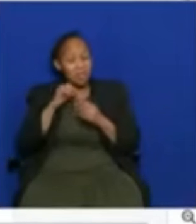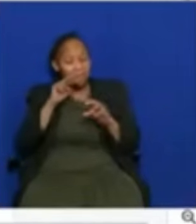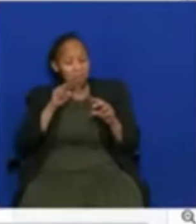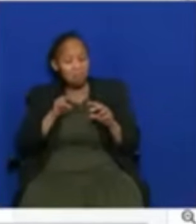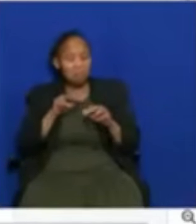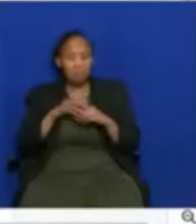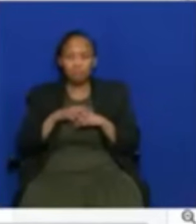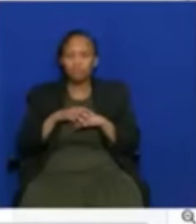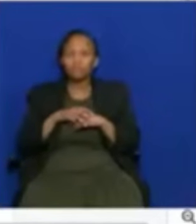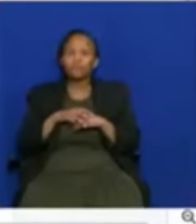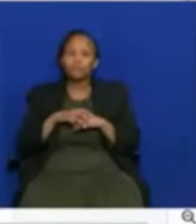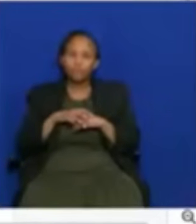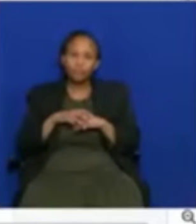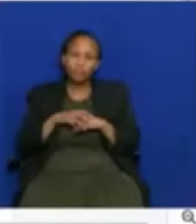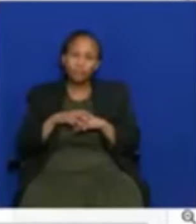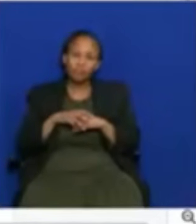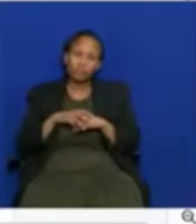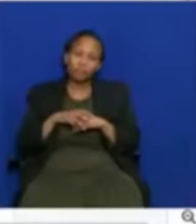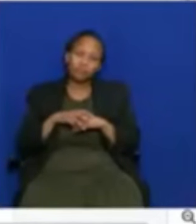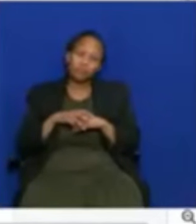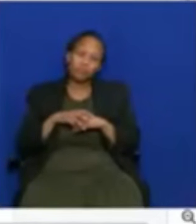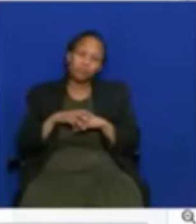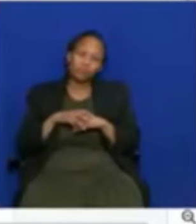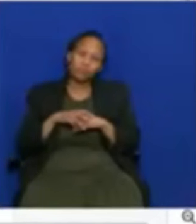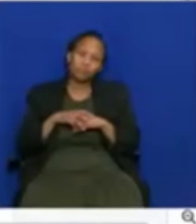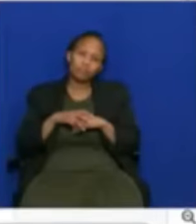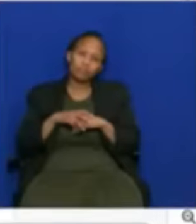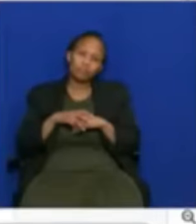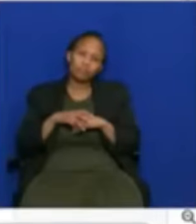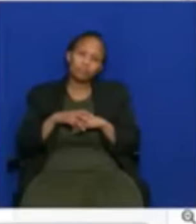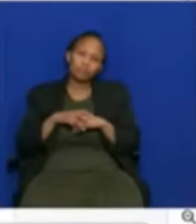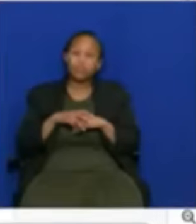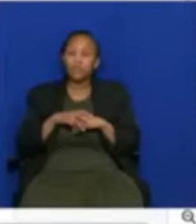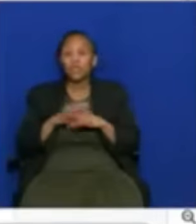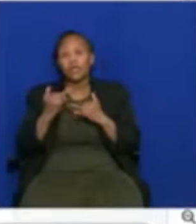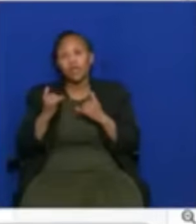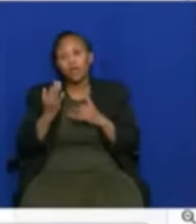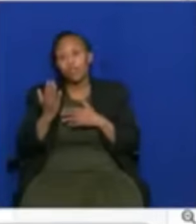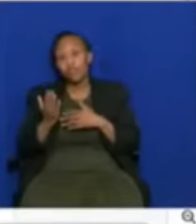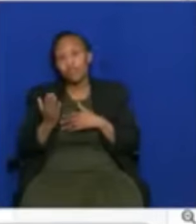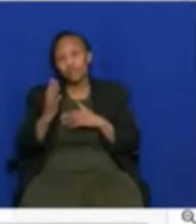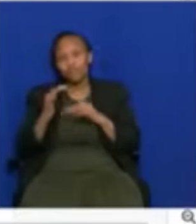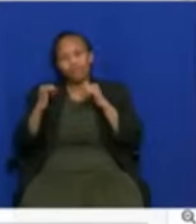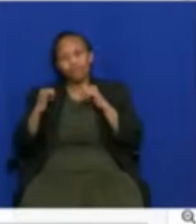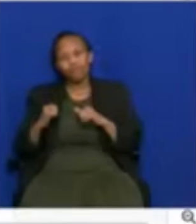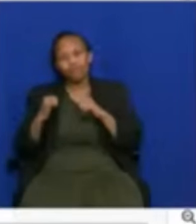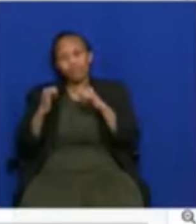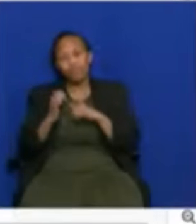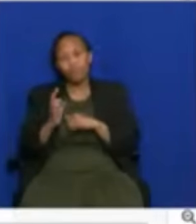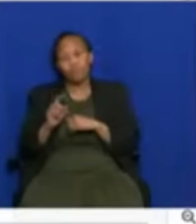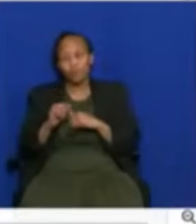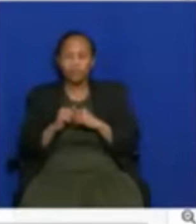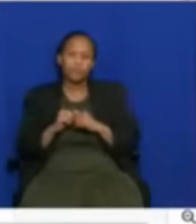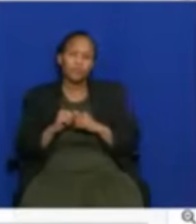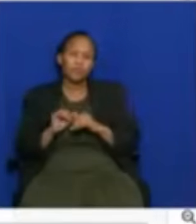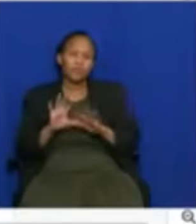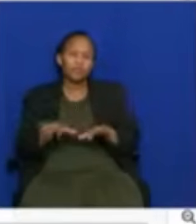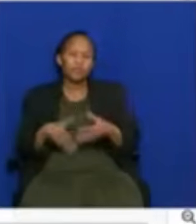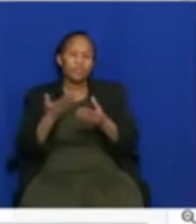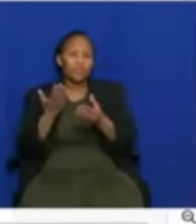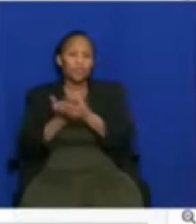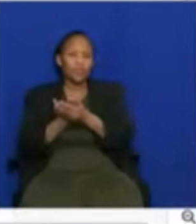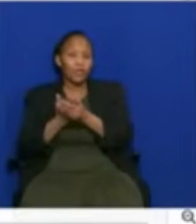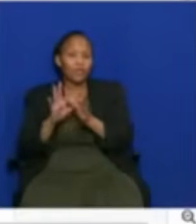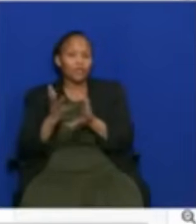then, you agree that the dockets, as you received them, had nothing to do with Brigadier